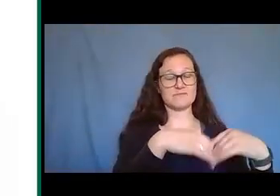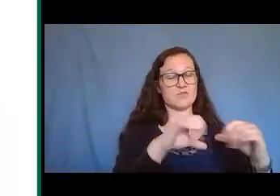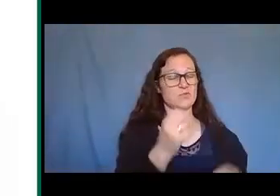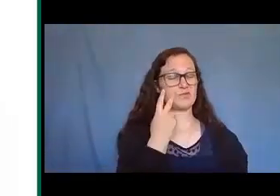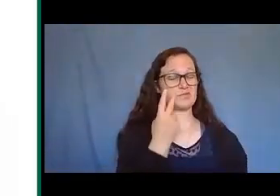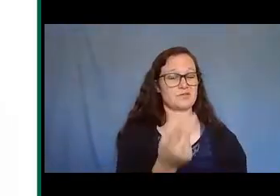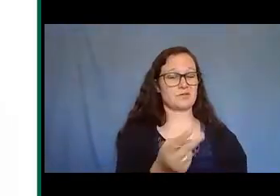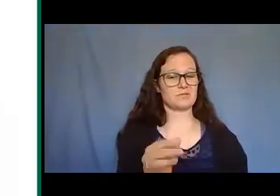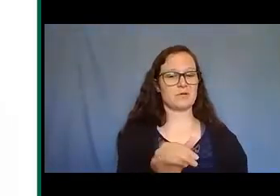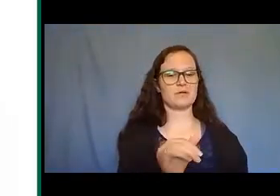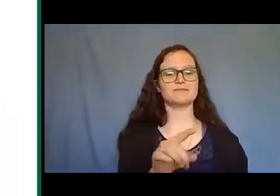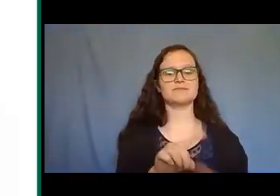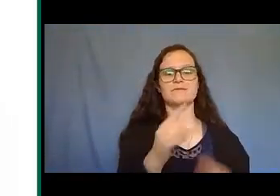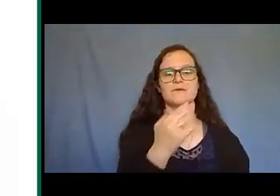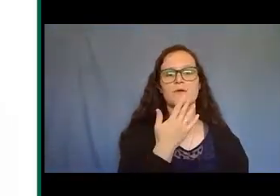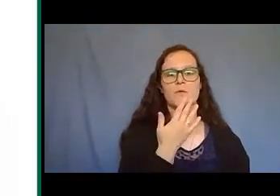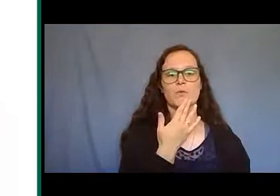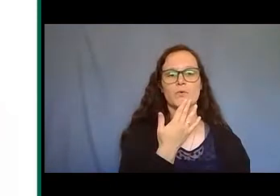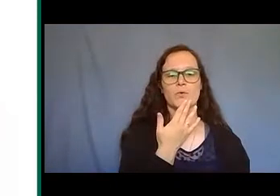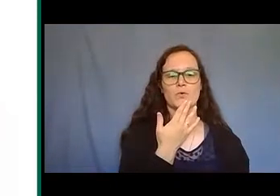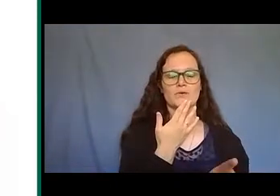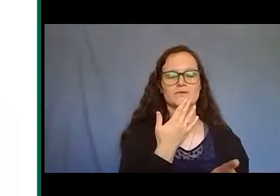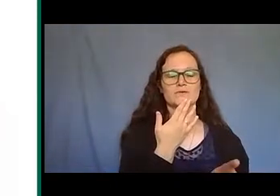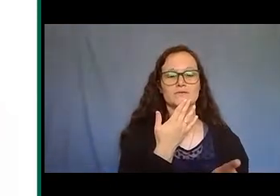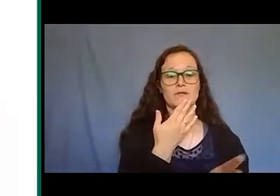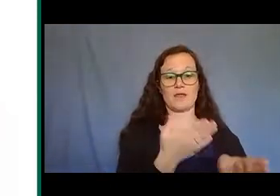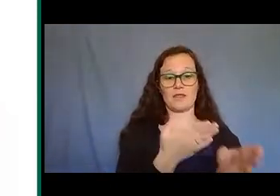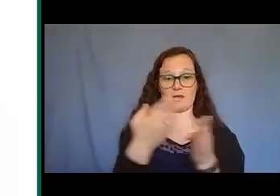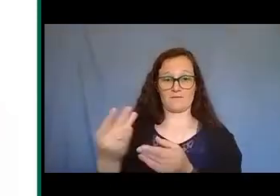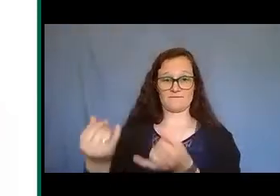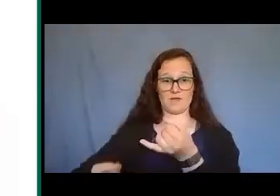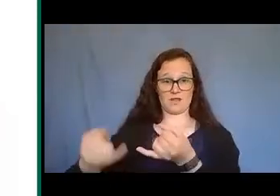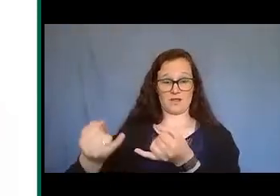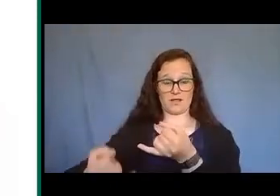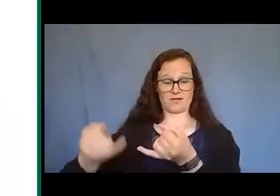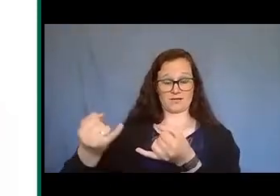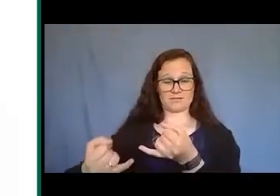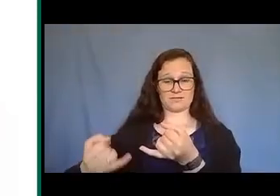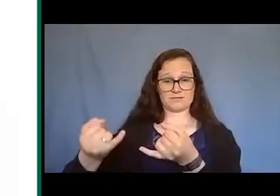the different coloration there. And then finally, by in